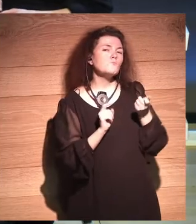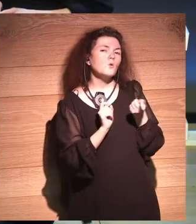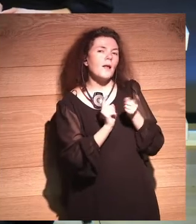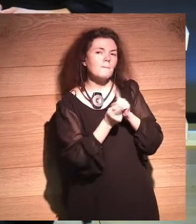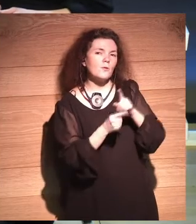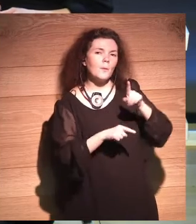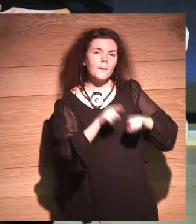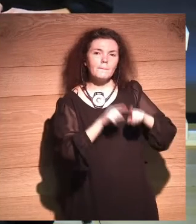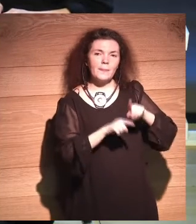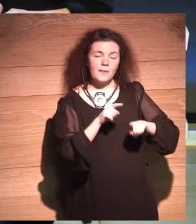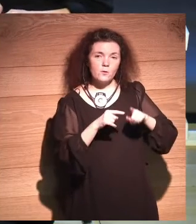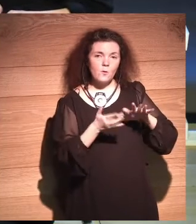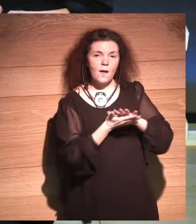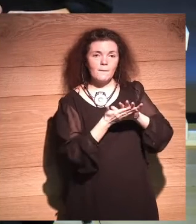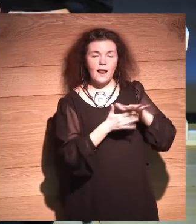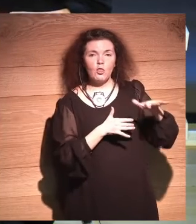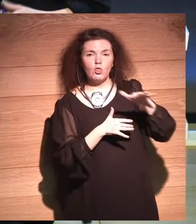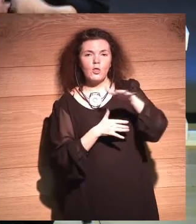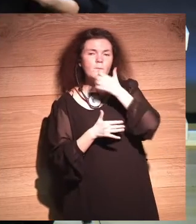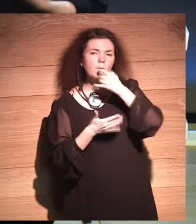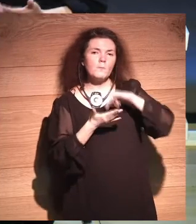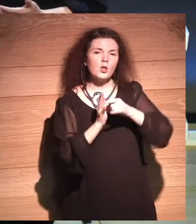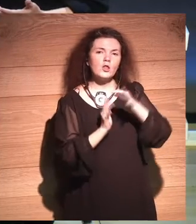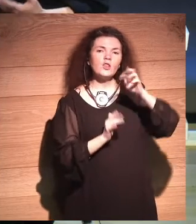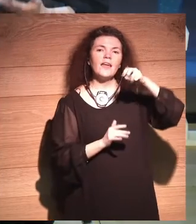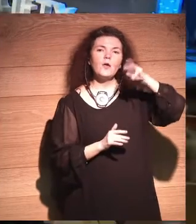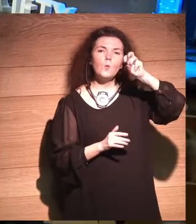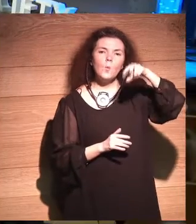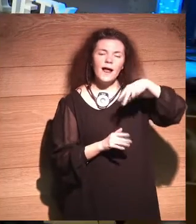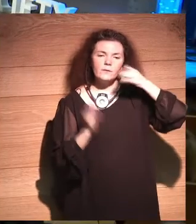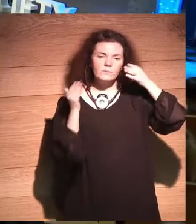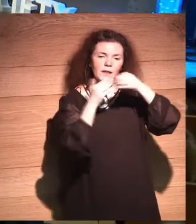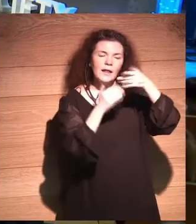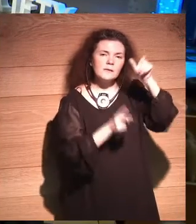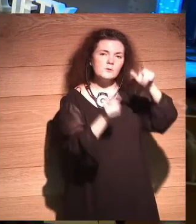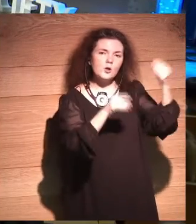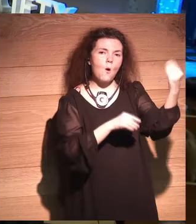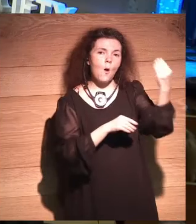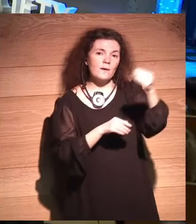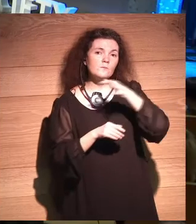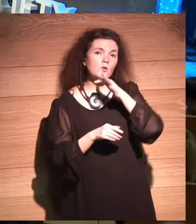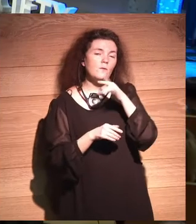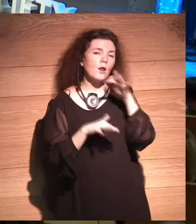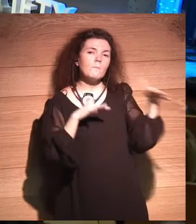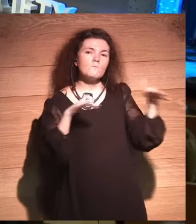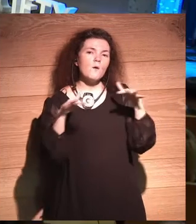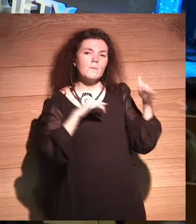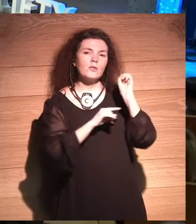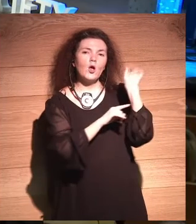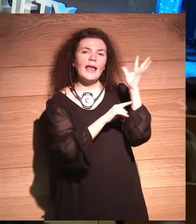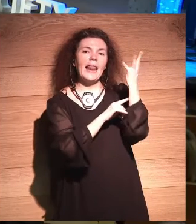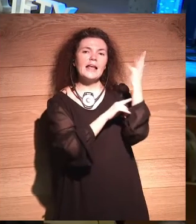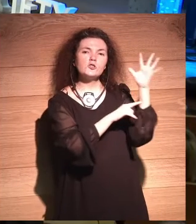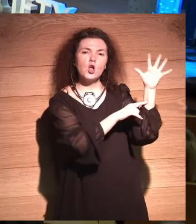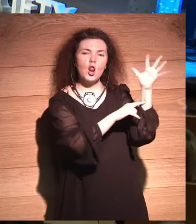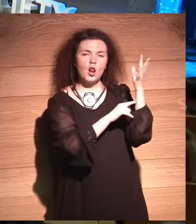Taiwan project is very much a young people's project that grows out of the sunflower movement, which was a little bit like the 15M